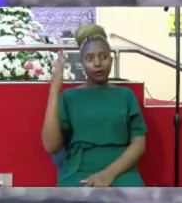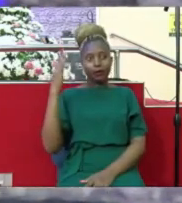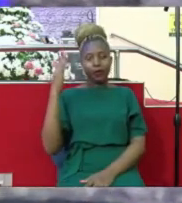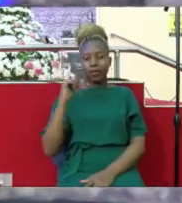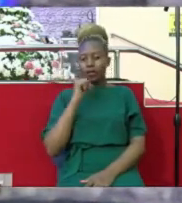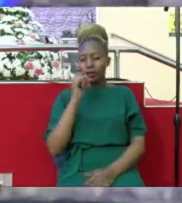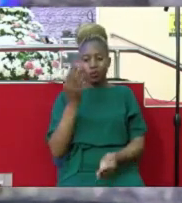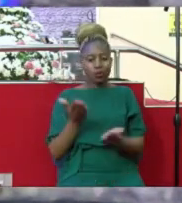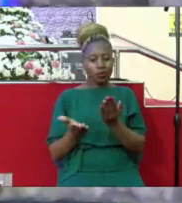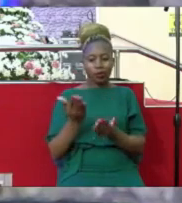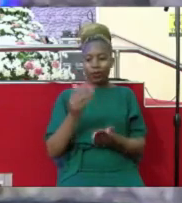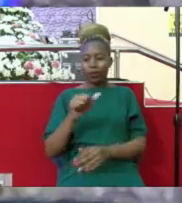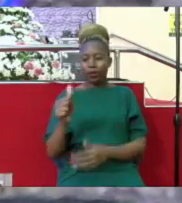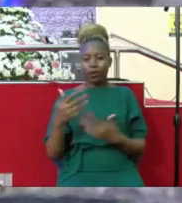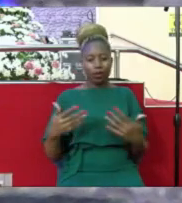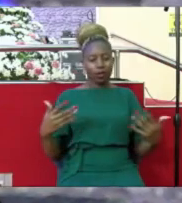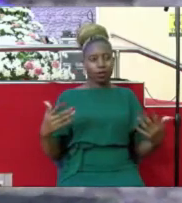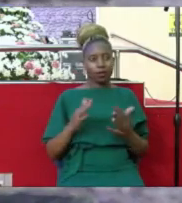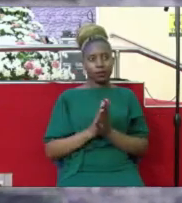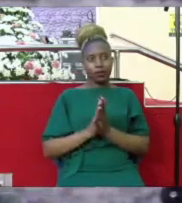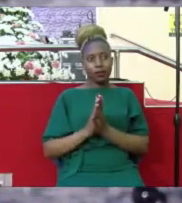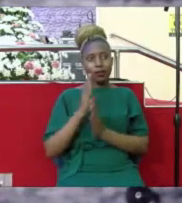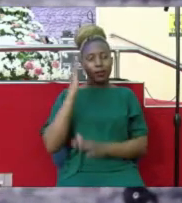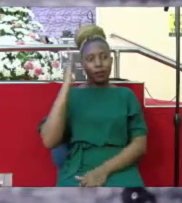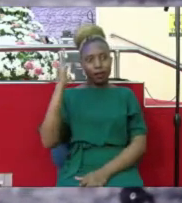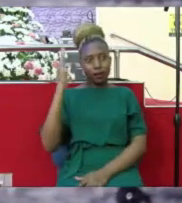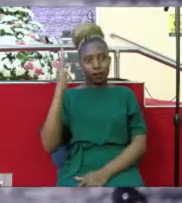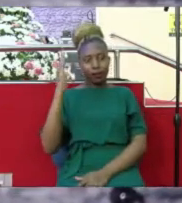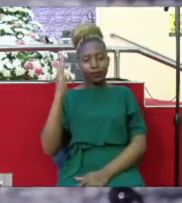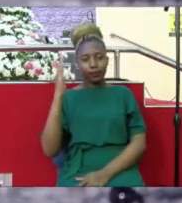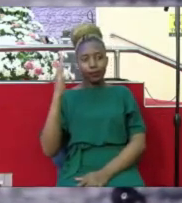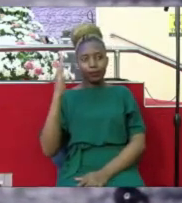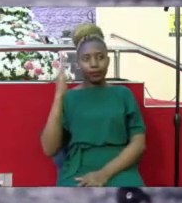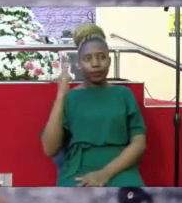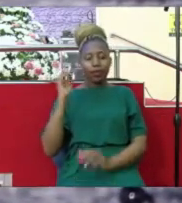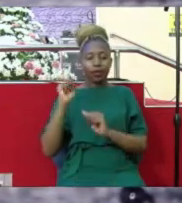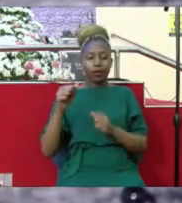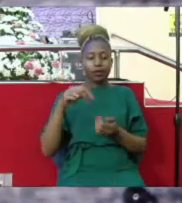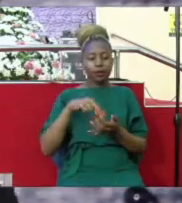that God can stand on nothing,